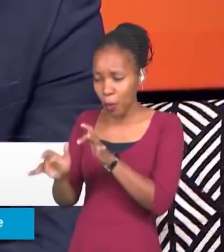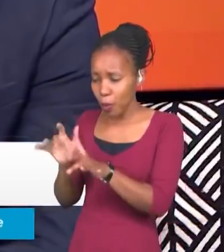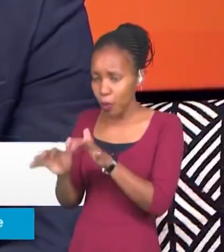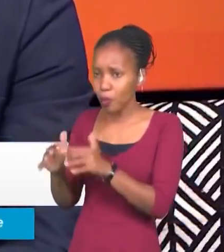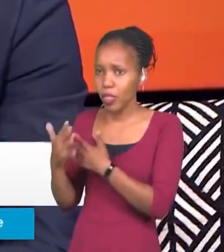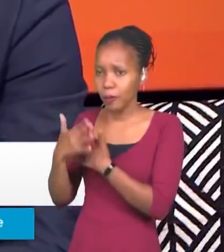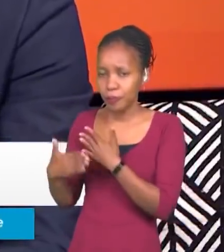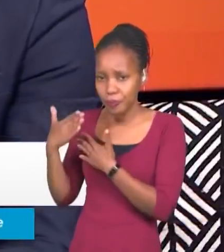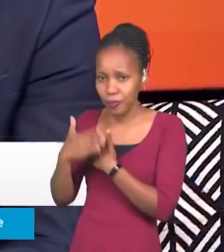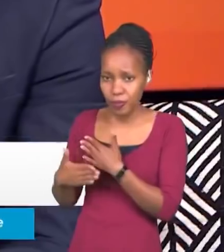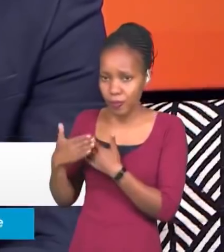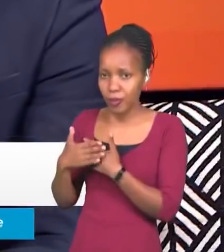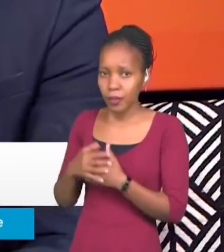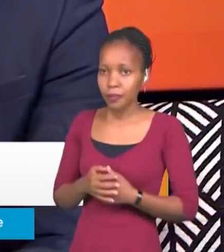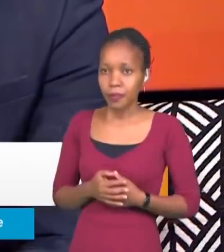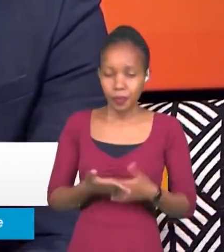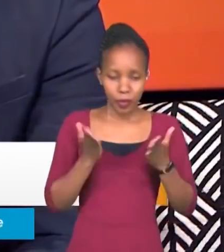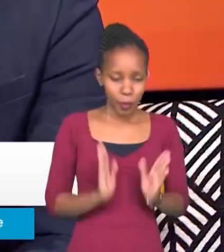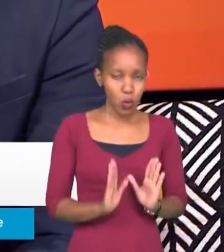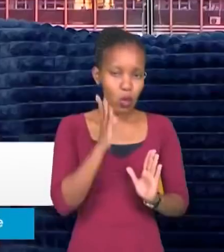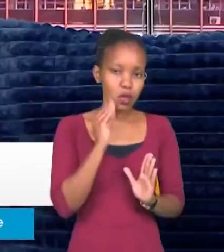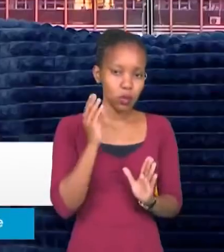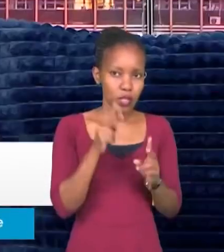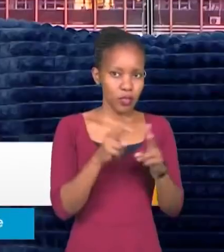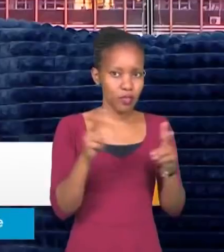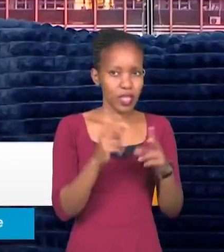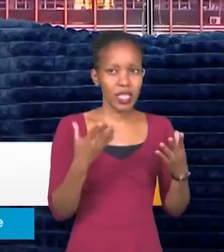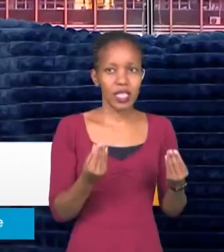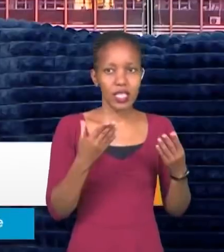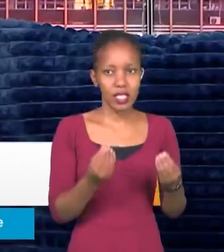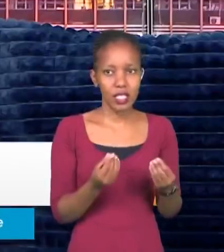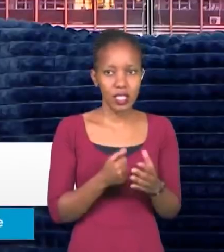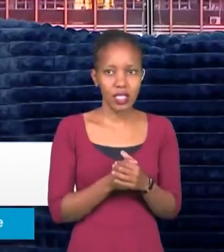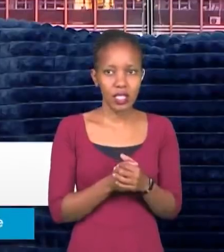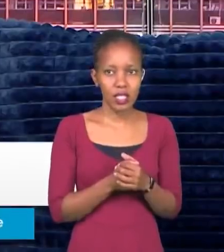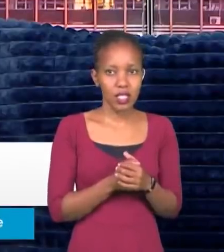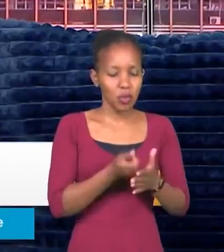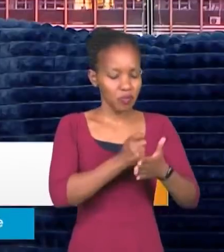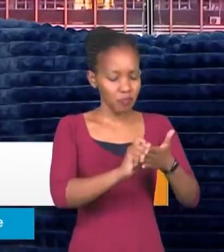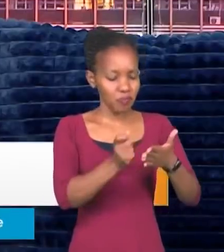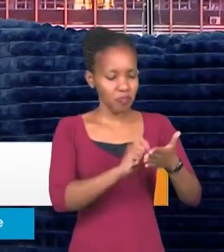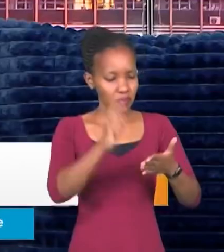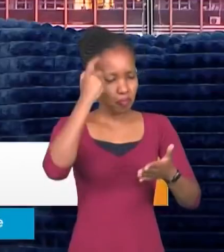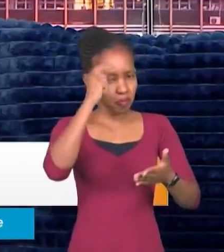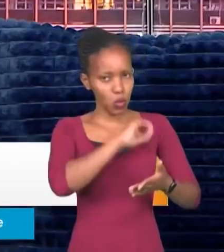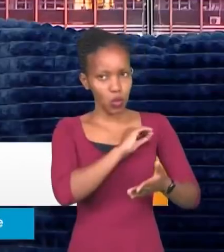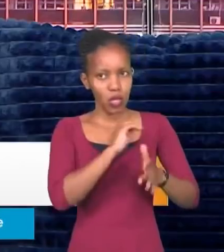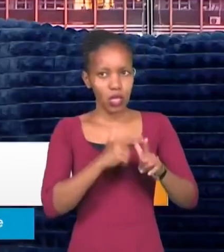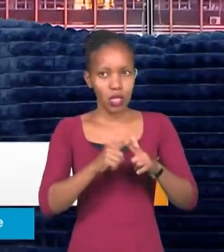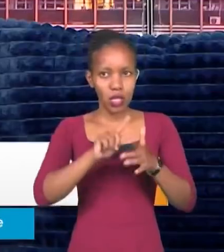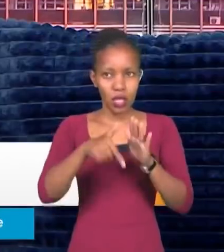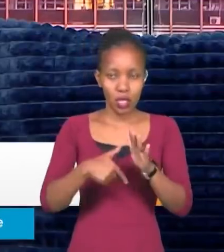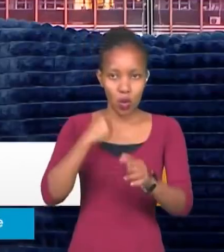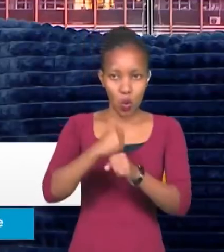was just flowing. For a personal, yeah, experience, it's very easy. Okay. You just put your thoughts down. Yeah. Then later on, you're going to work